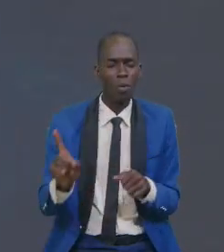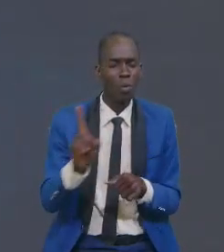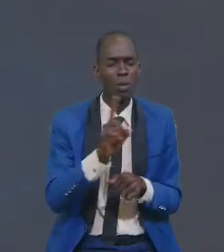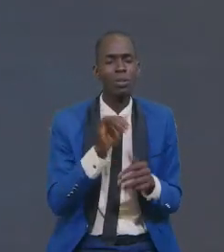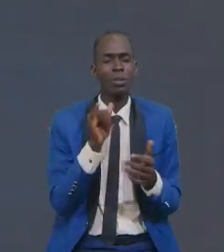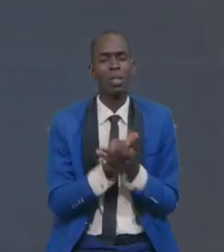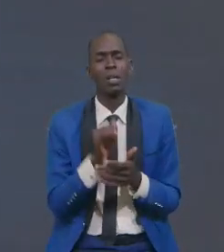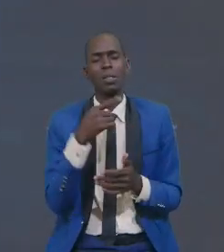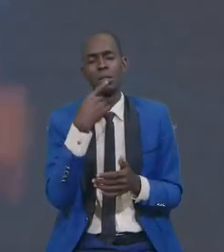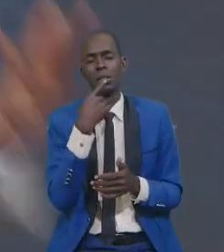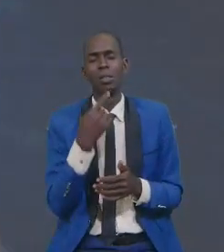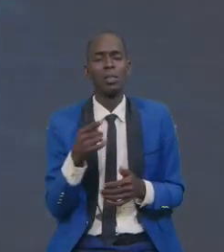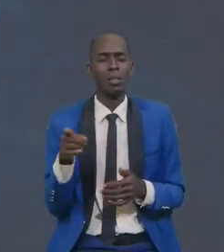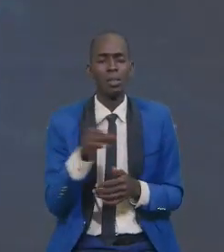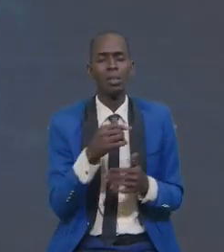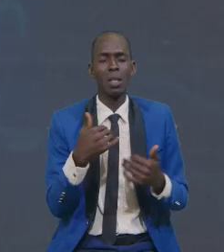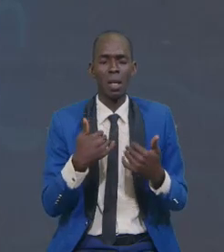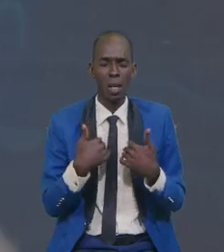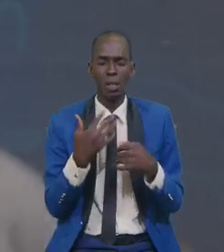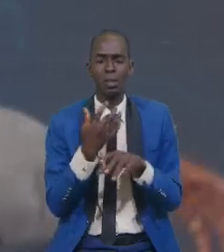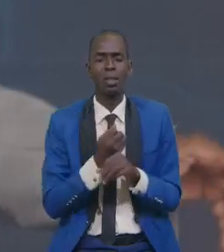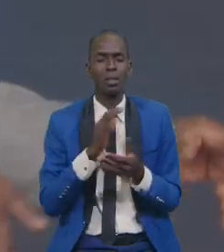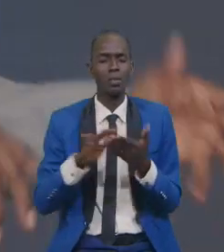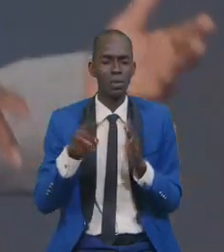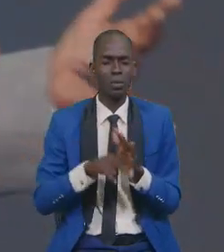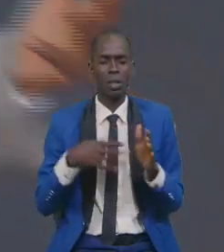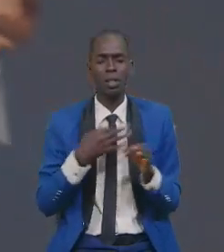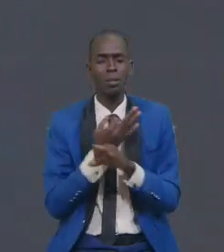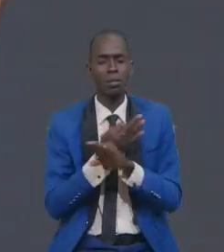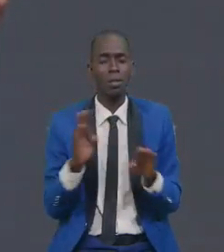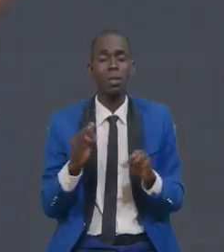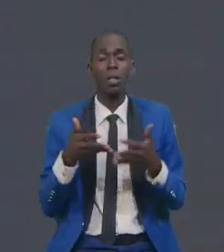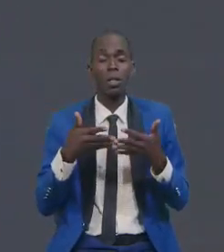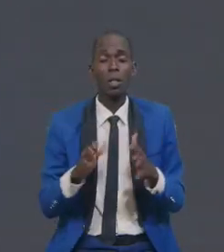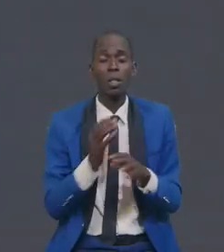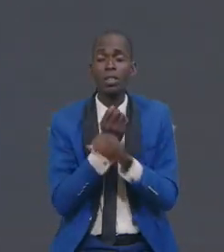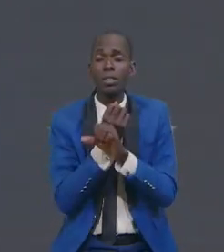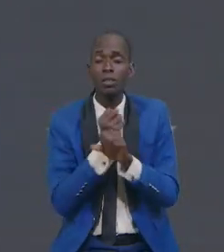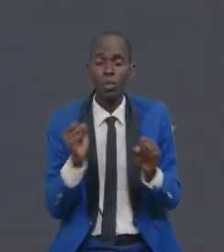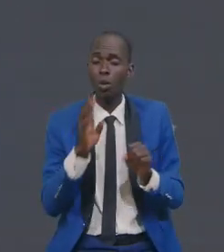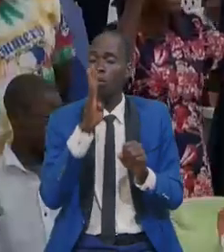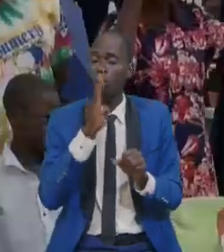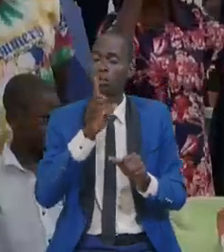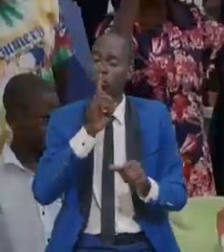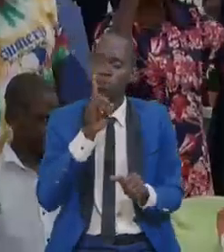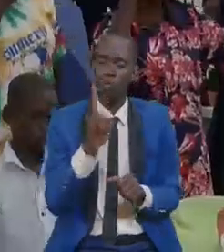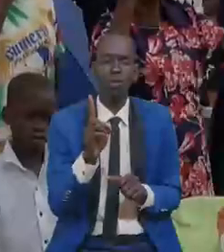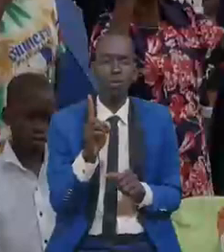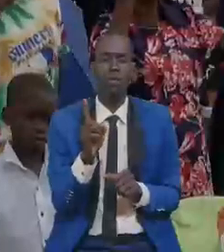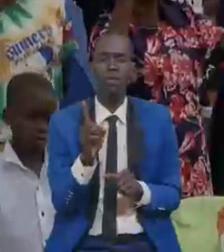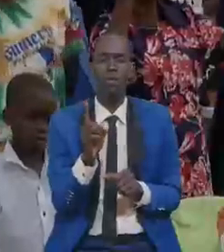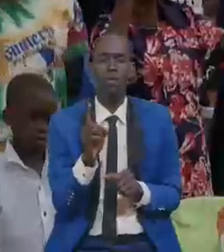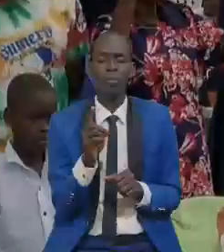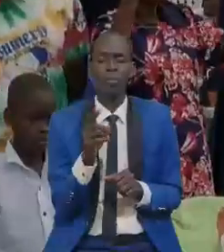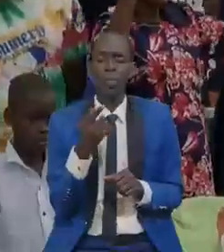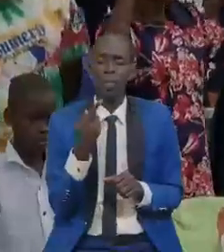says he has got the forgiveness and the freedom. Let salvation be real. Amen. Let